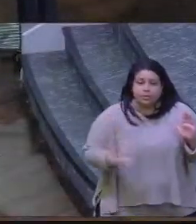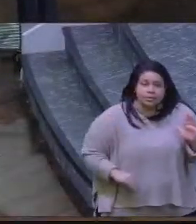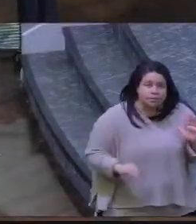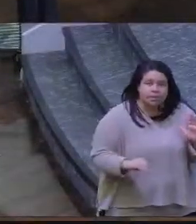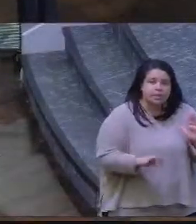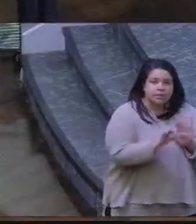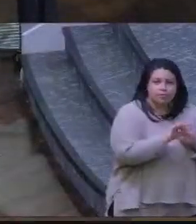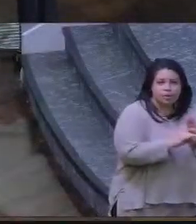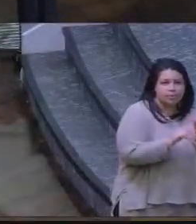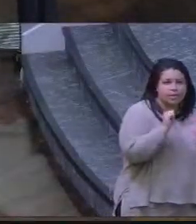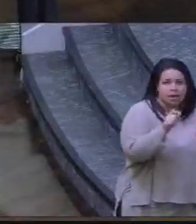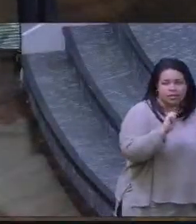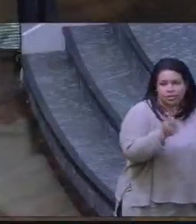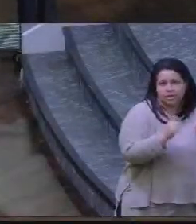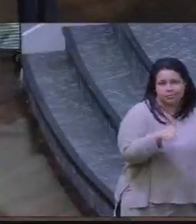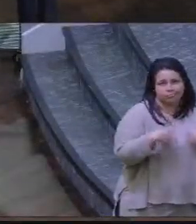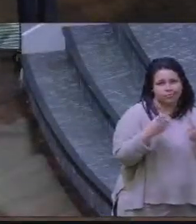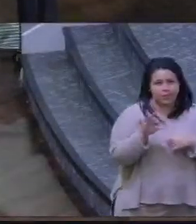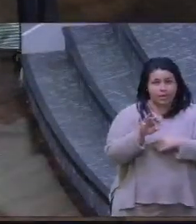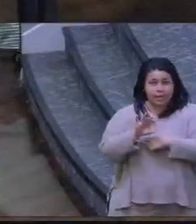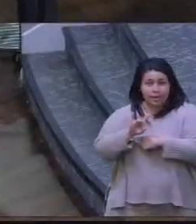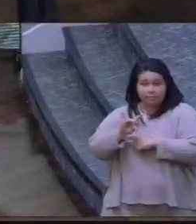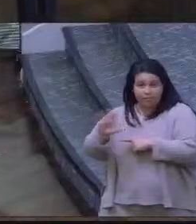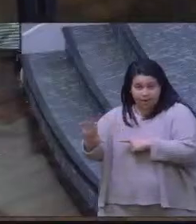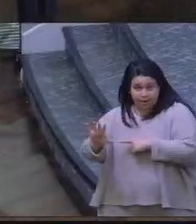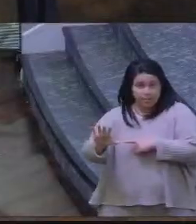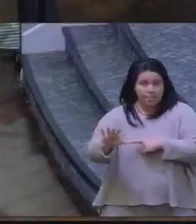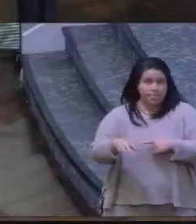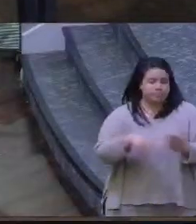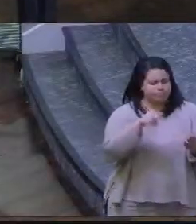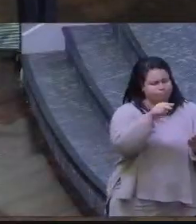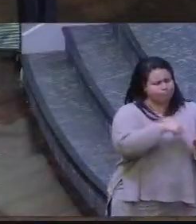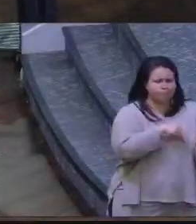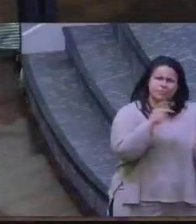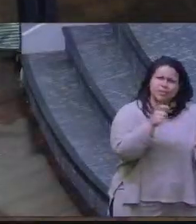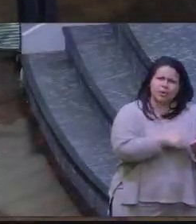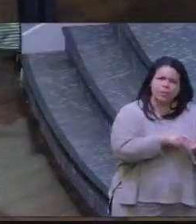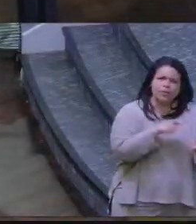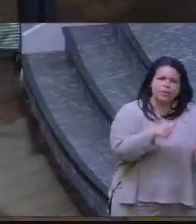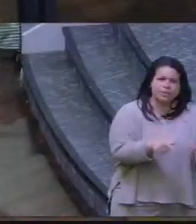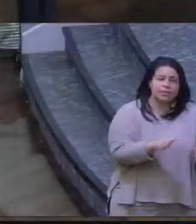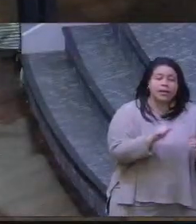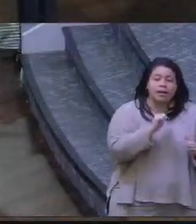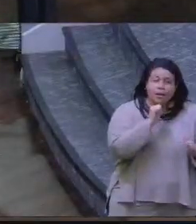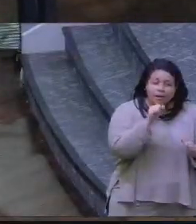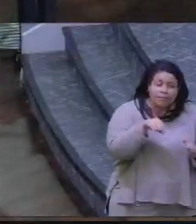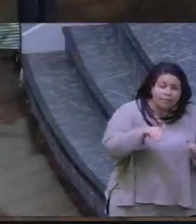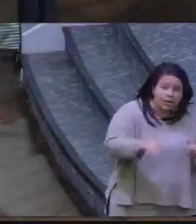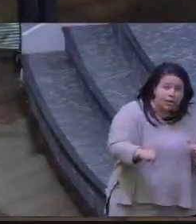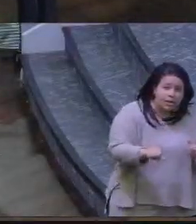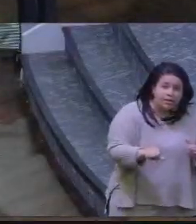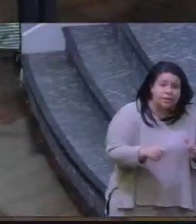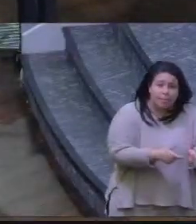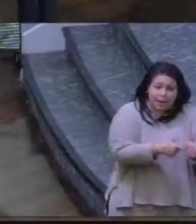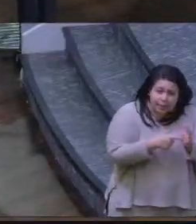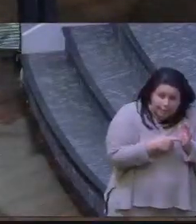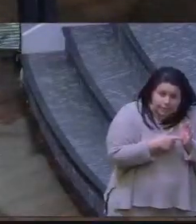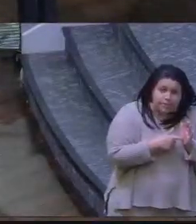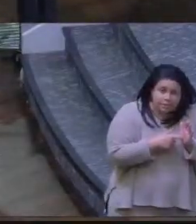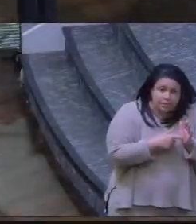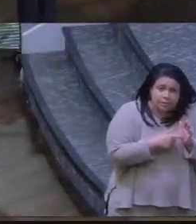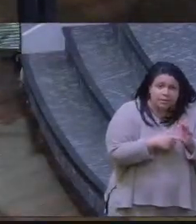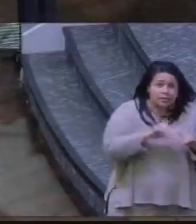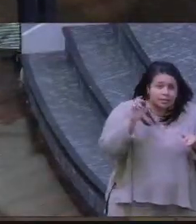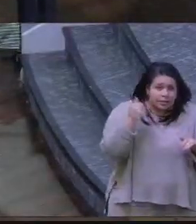since 1985. We continue to see what we call unfunded mandates from the state. The governor laid out his budget